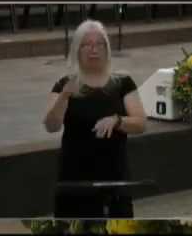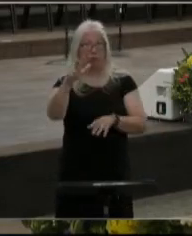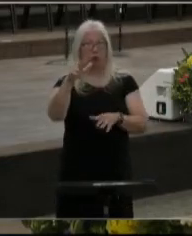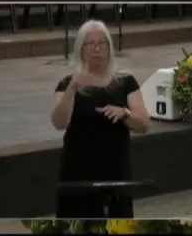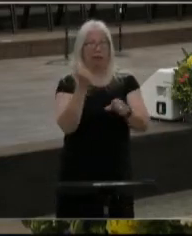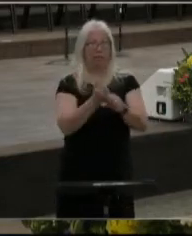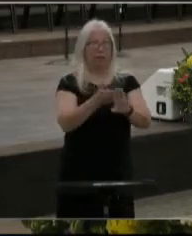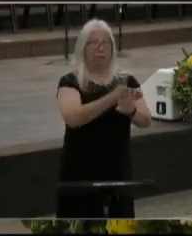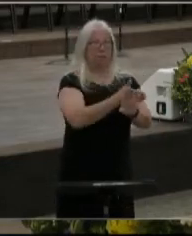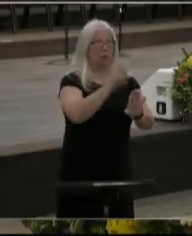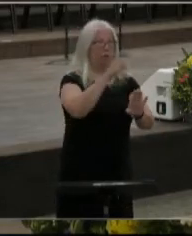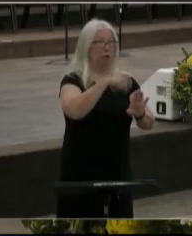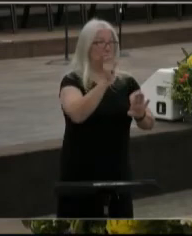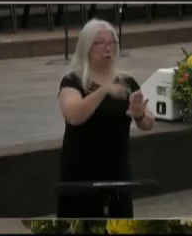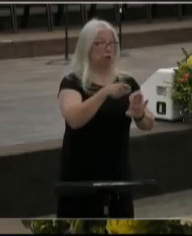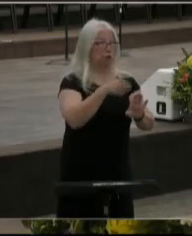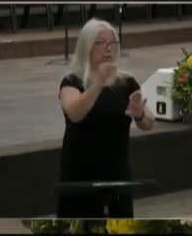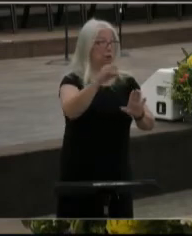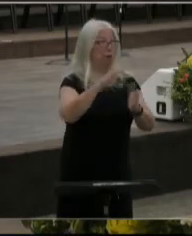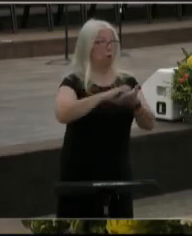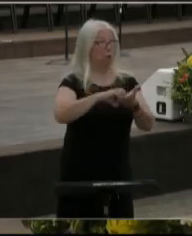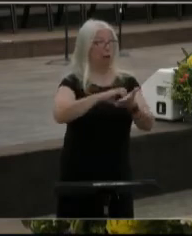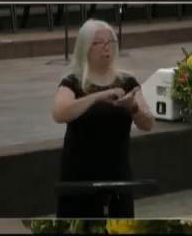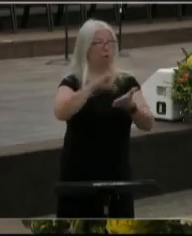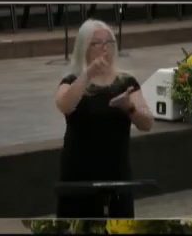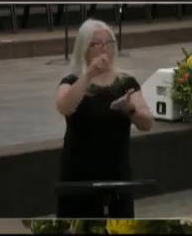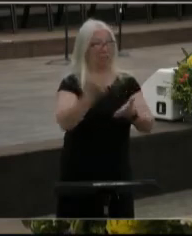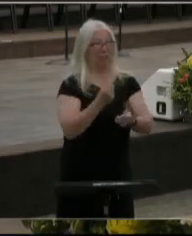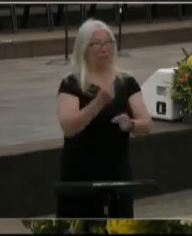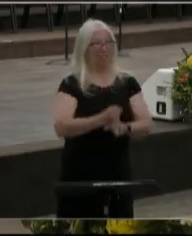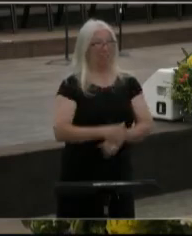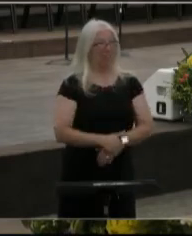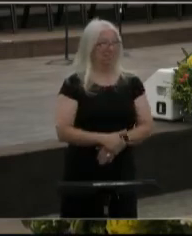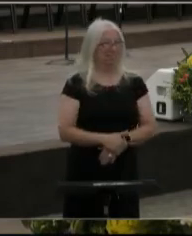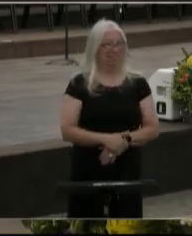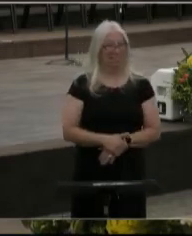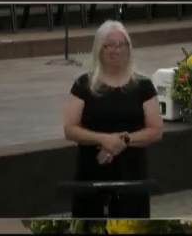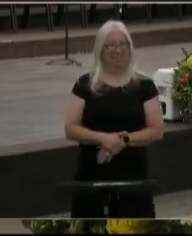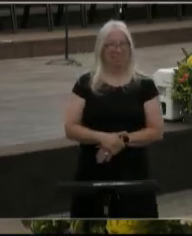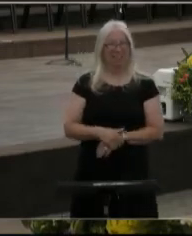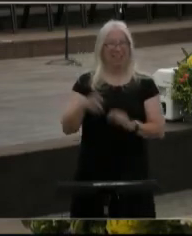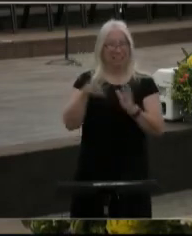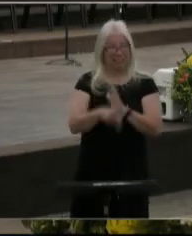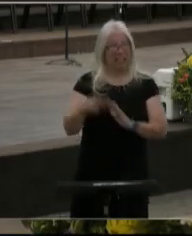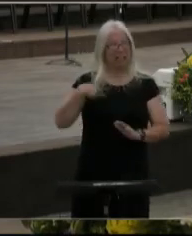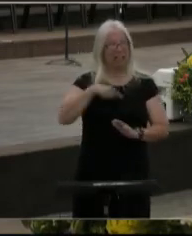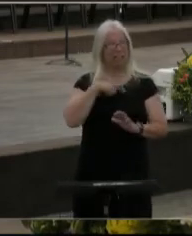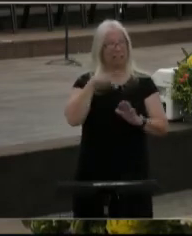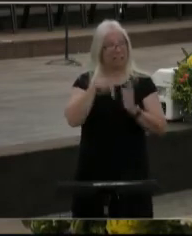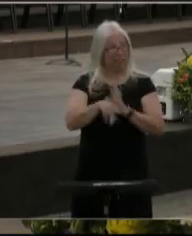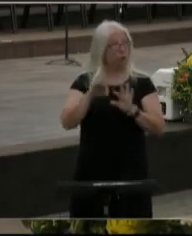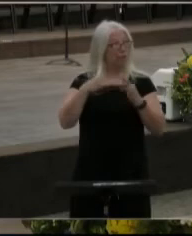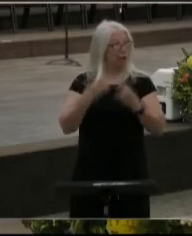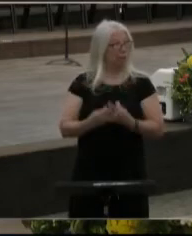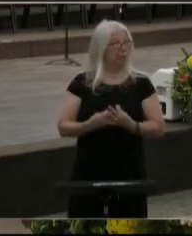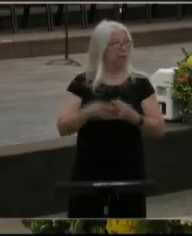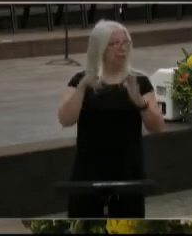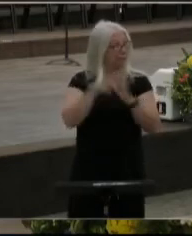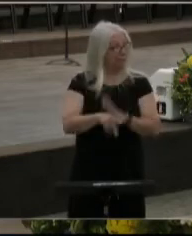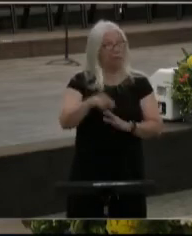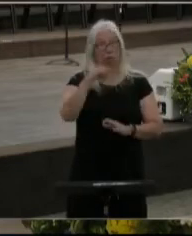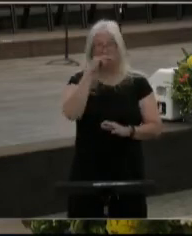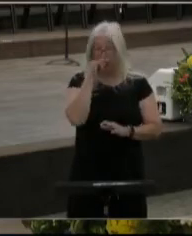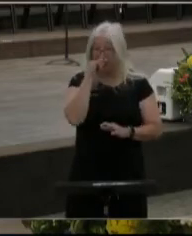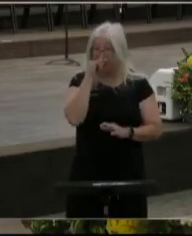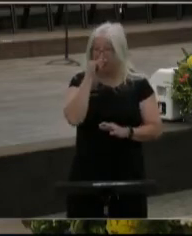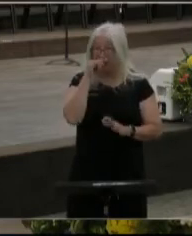35 years before they should and put it on credit for the next 30 years. It's killing us. It's killing your family. It's killing your